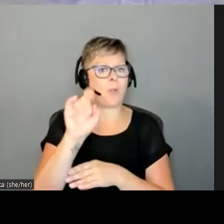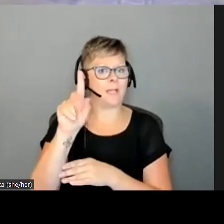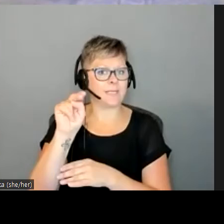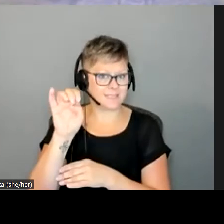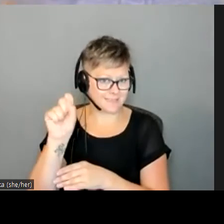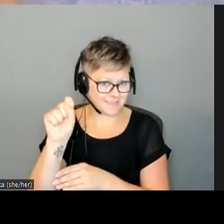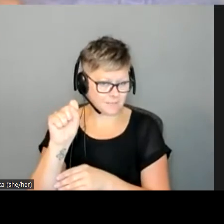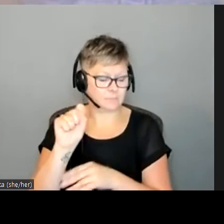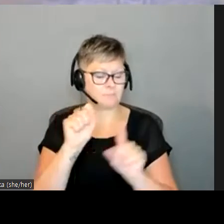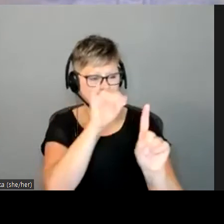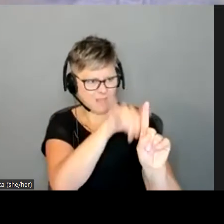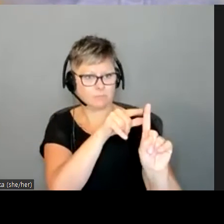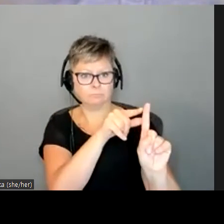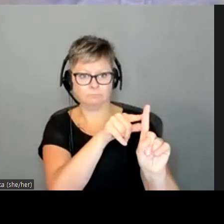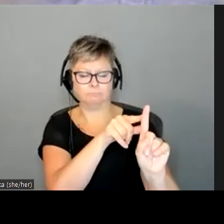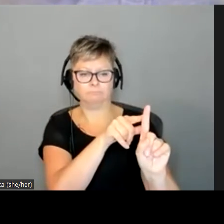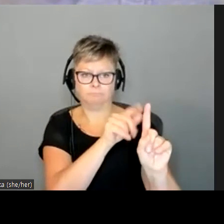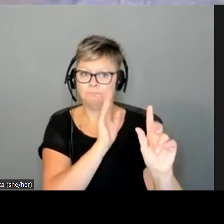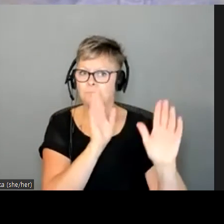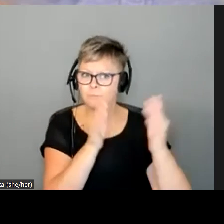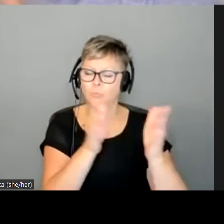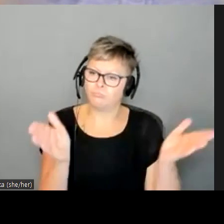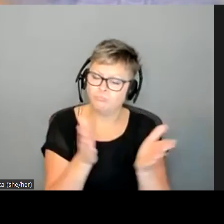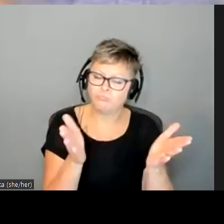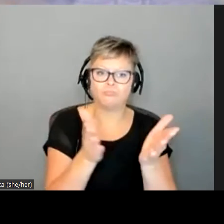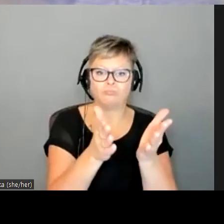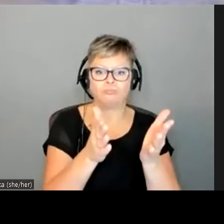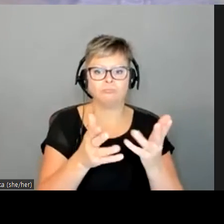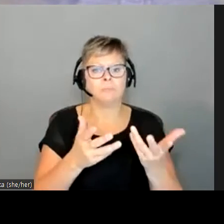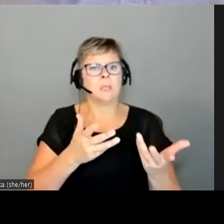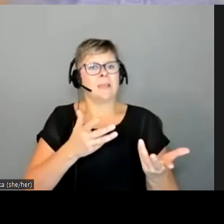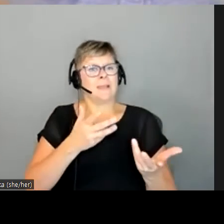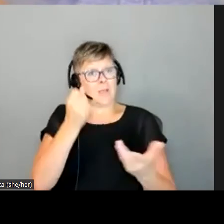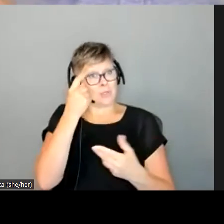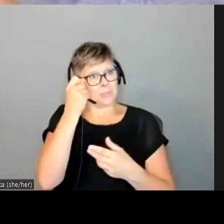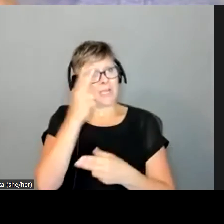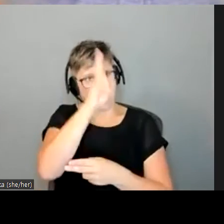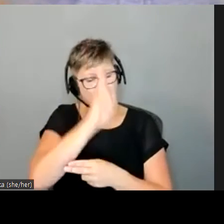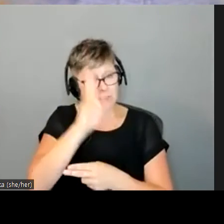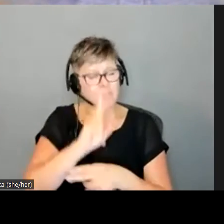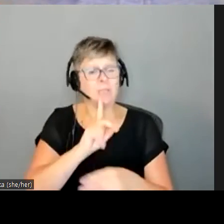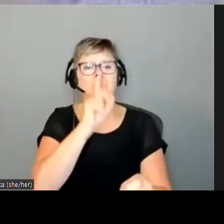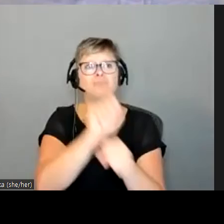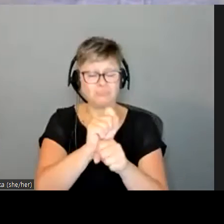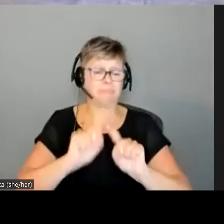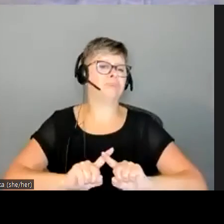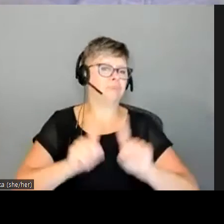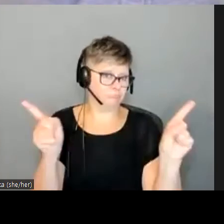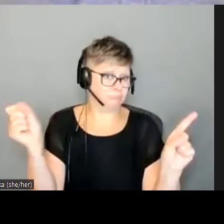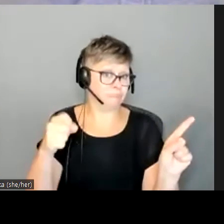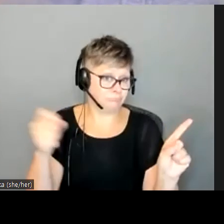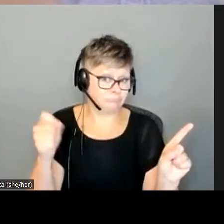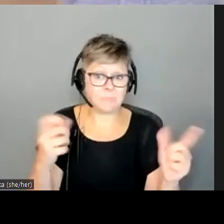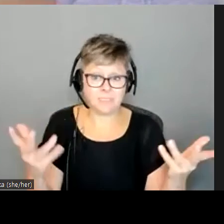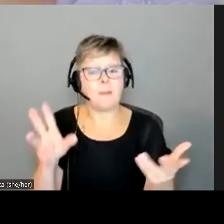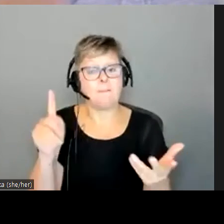And, again, I speak to my role in that hospital is very different, but the idea that there is a